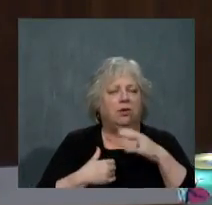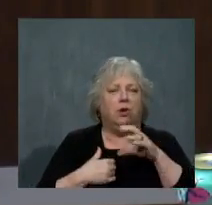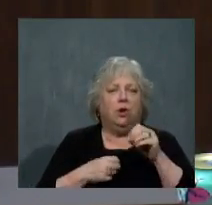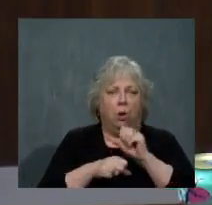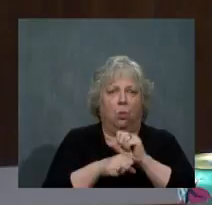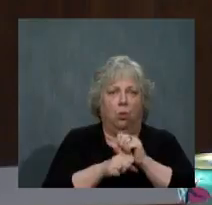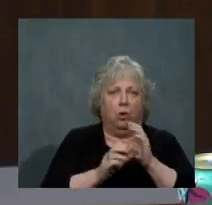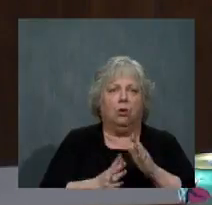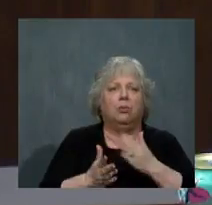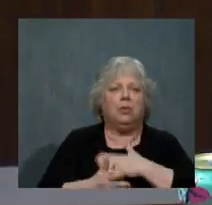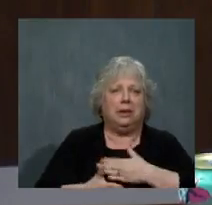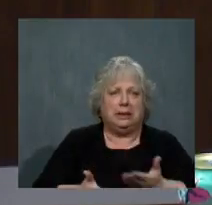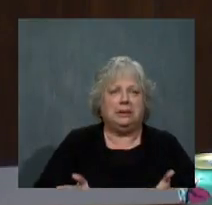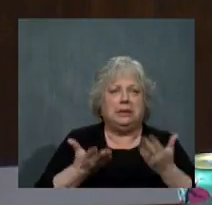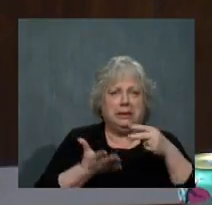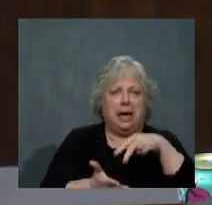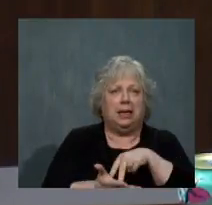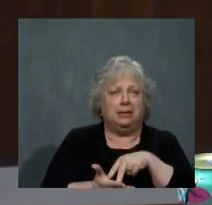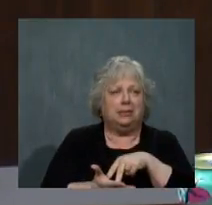to stand.